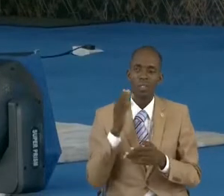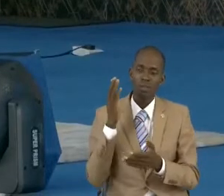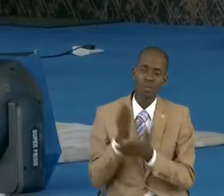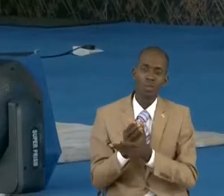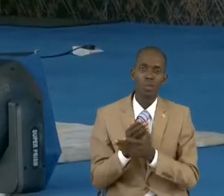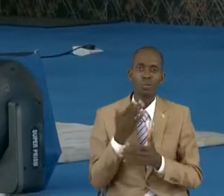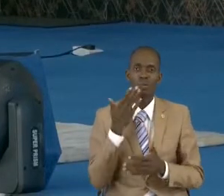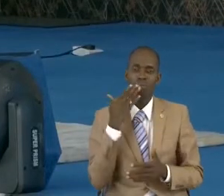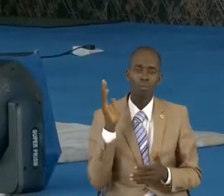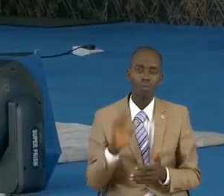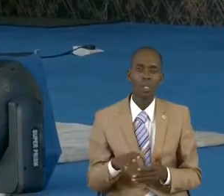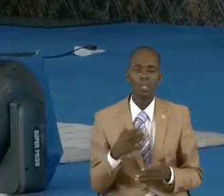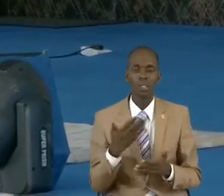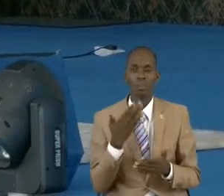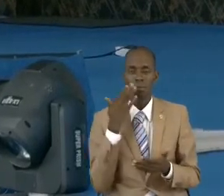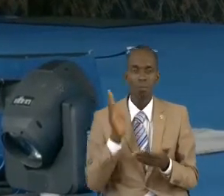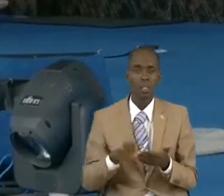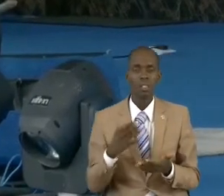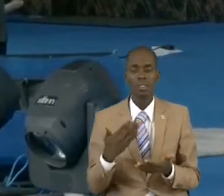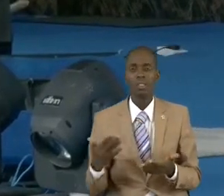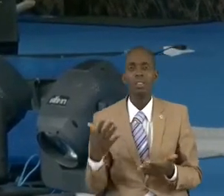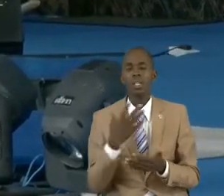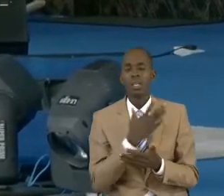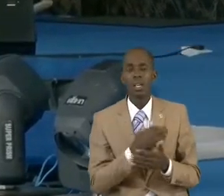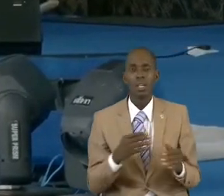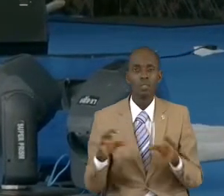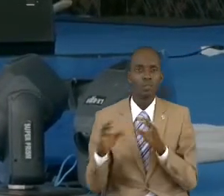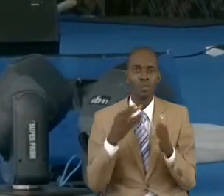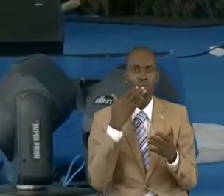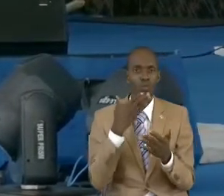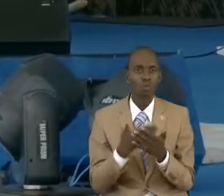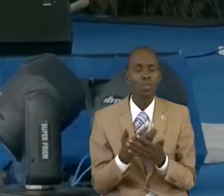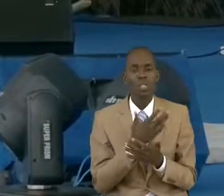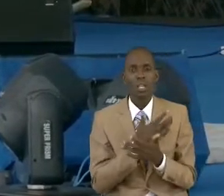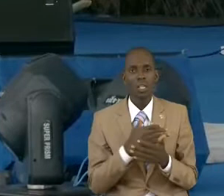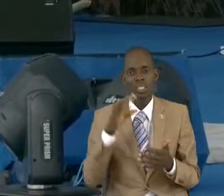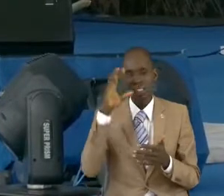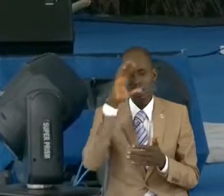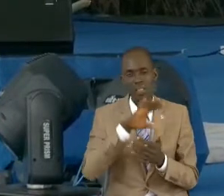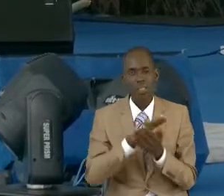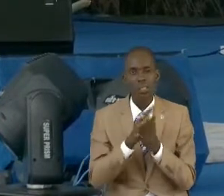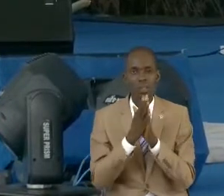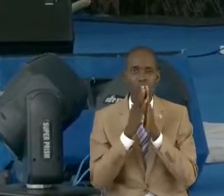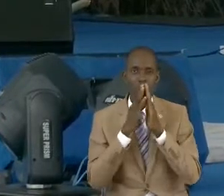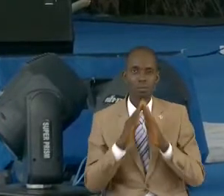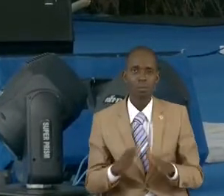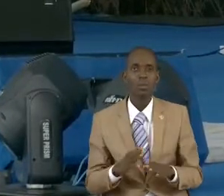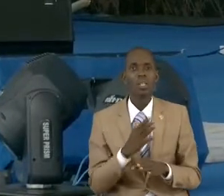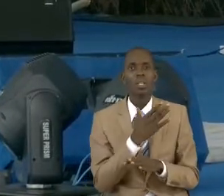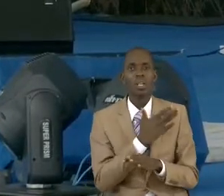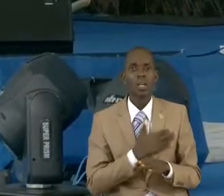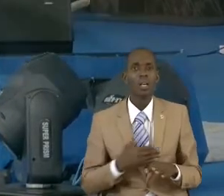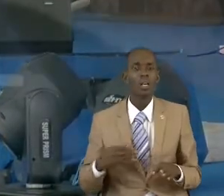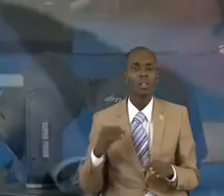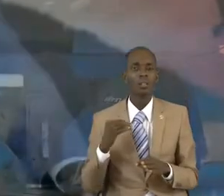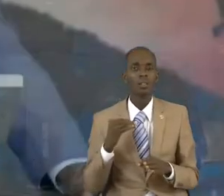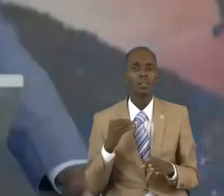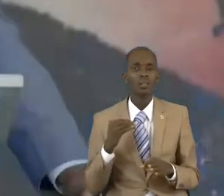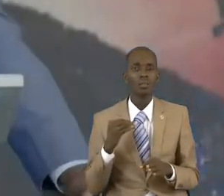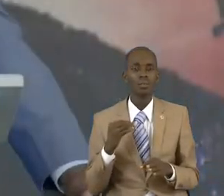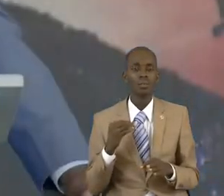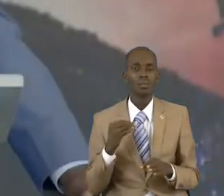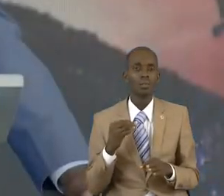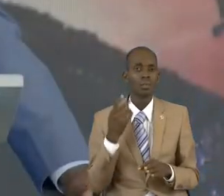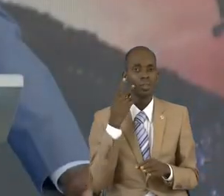do good, and let him seek peace and ensure it. Ensuing, verse